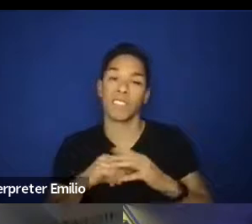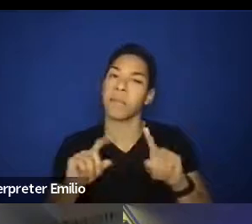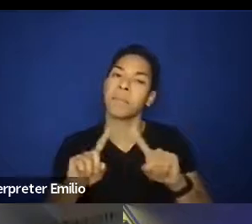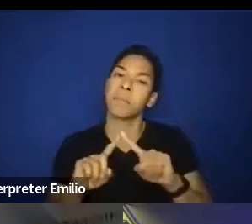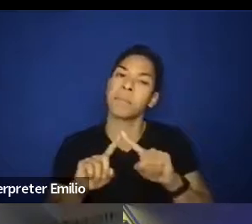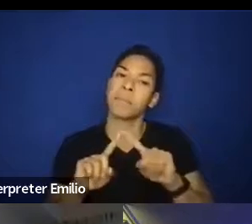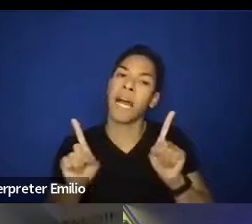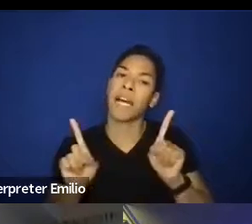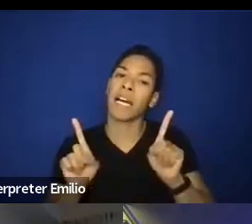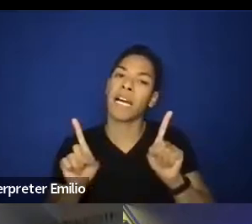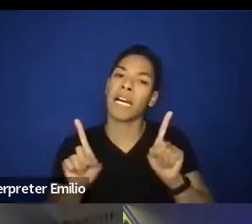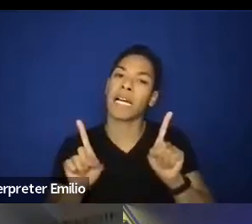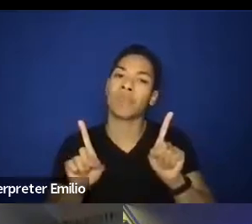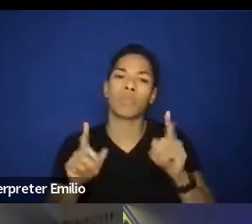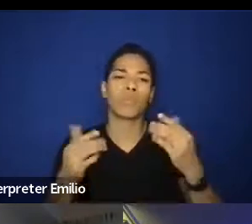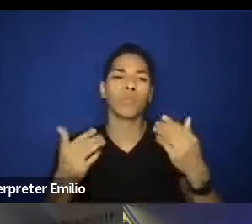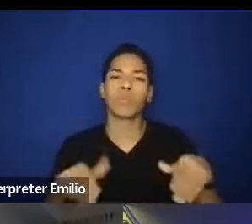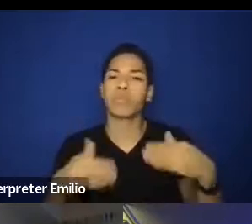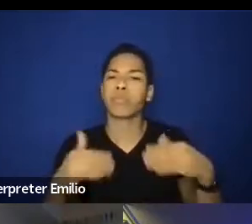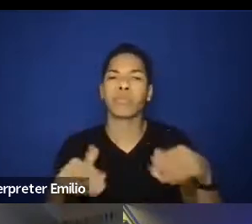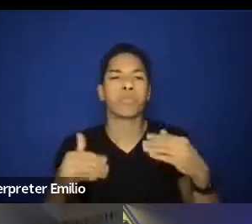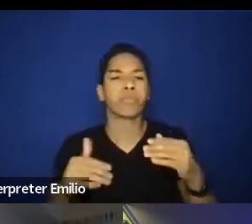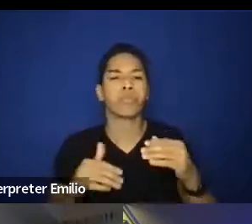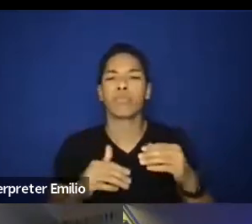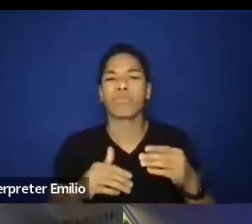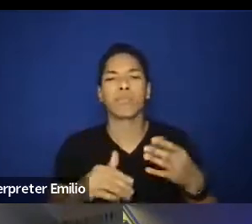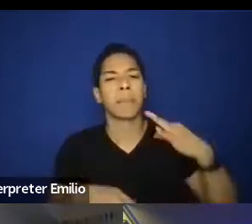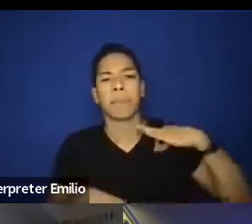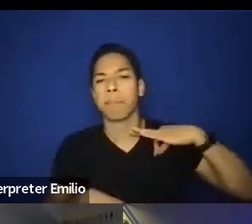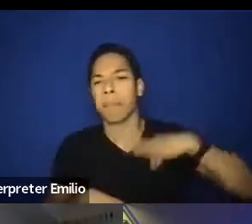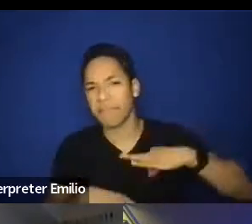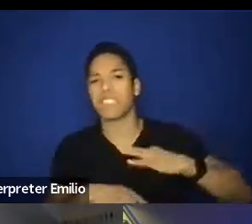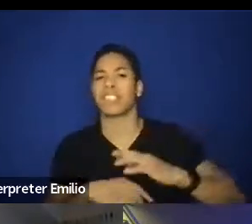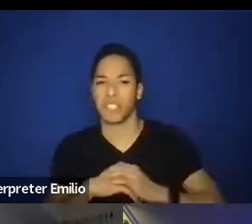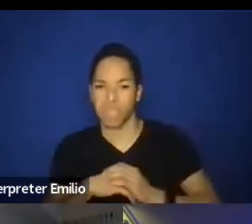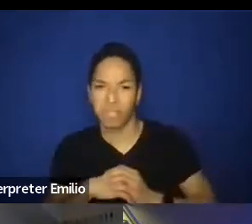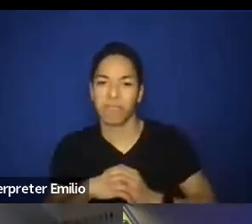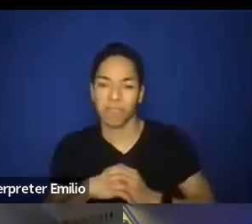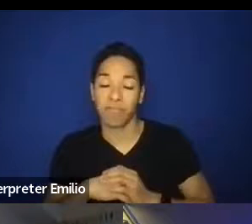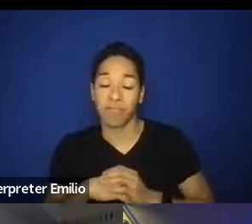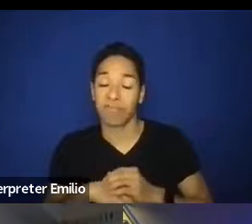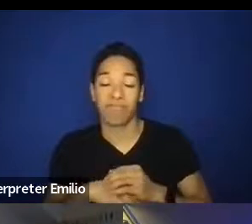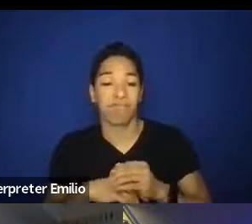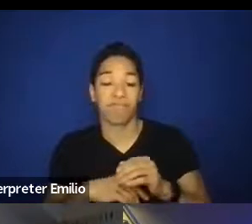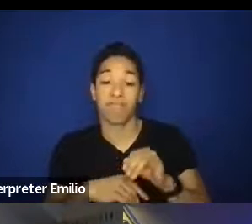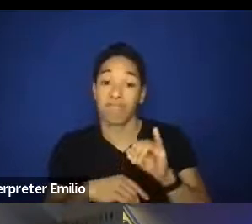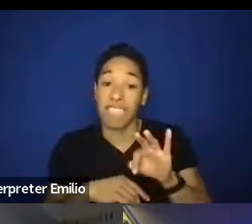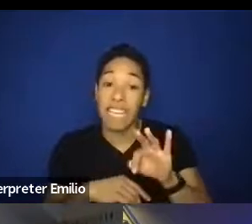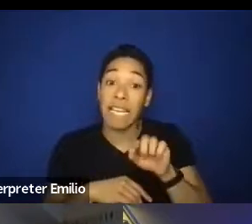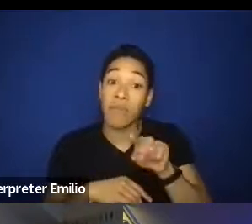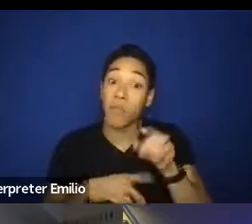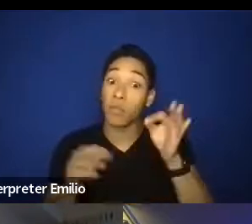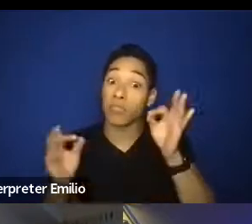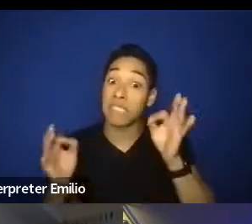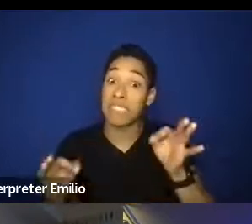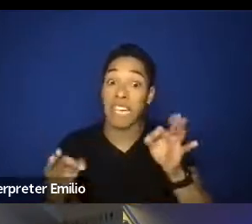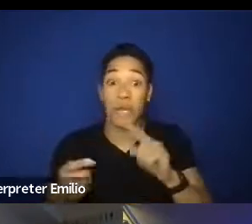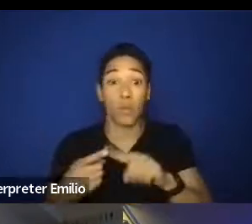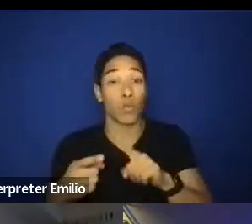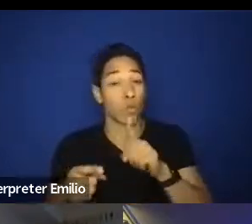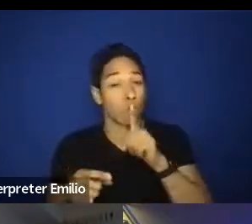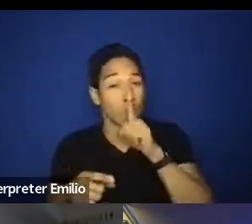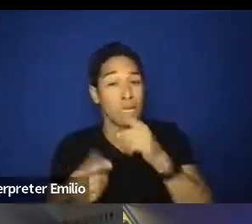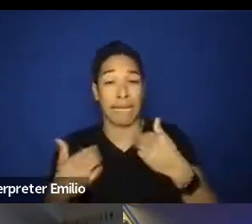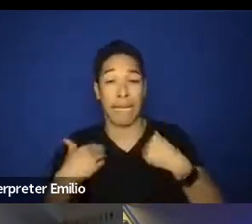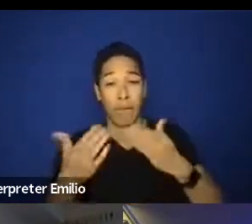they're fruitful at the end of the process if you decide to really to have that agency throughout